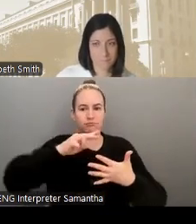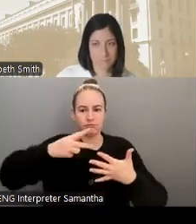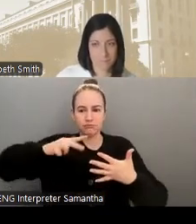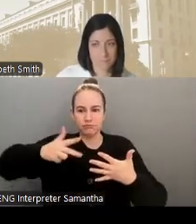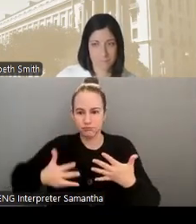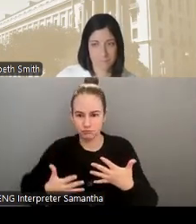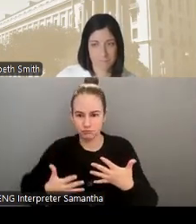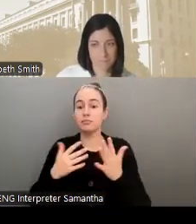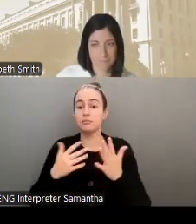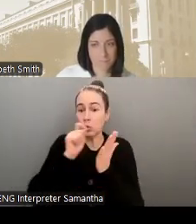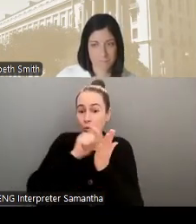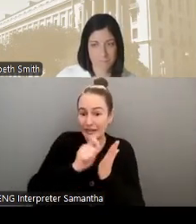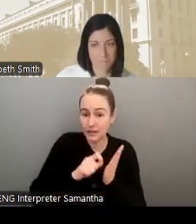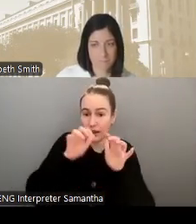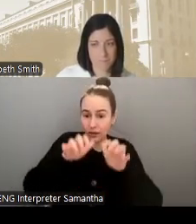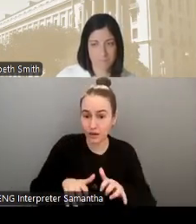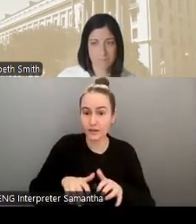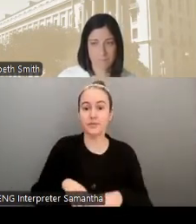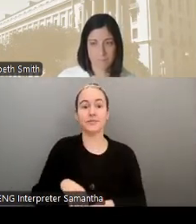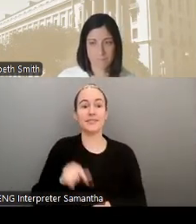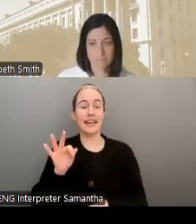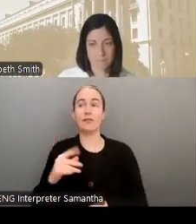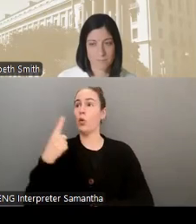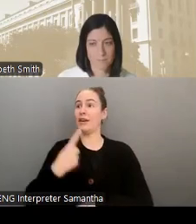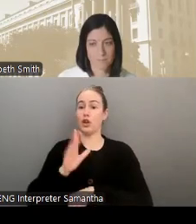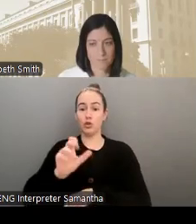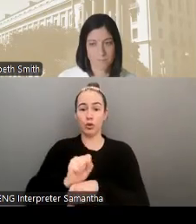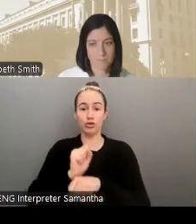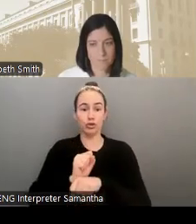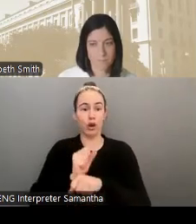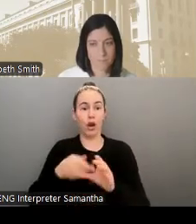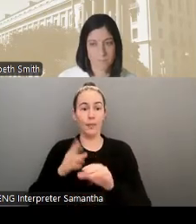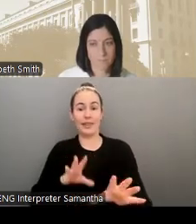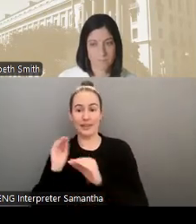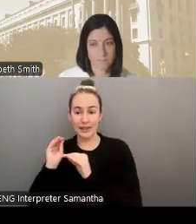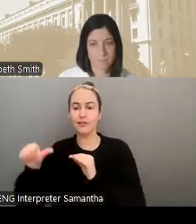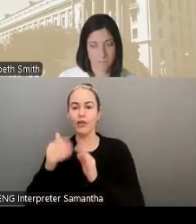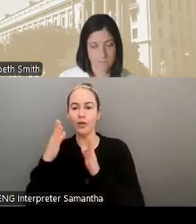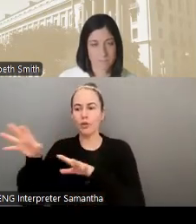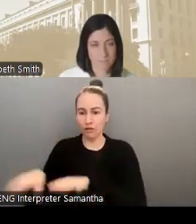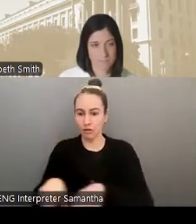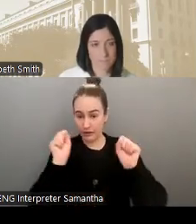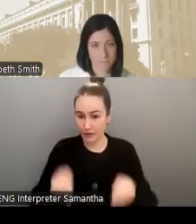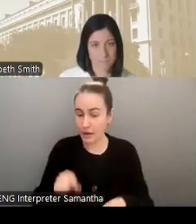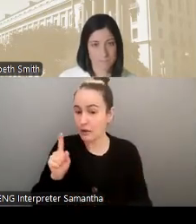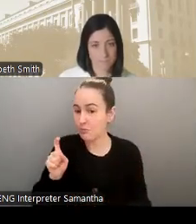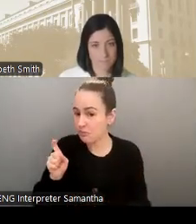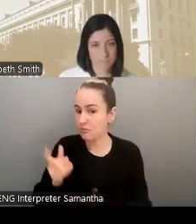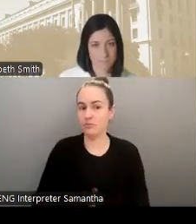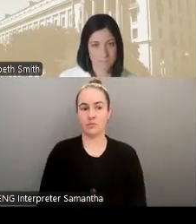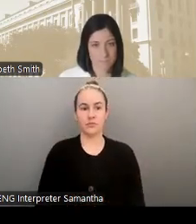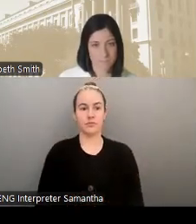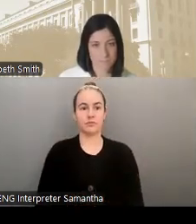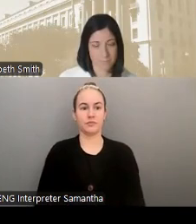down? If you were to leave your agency one day, would someone be able to pick up where you left off? We look at